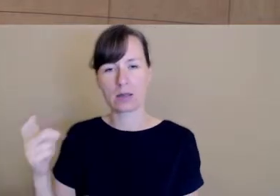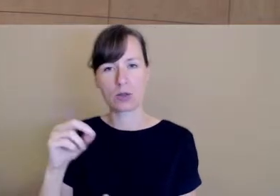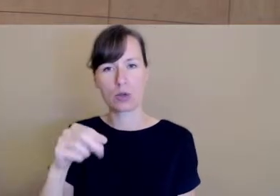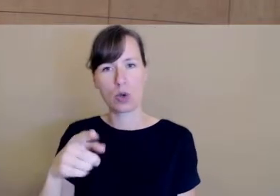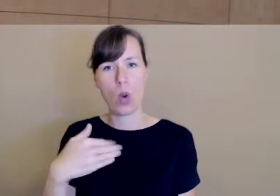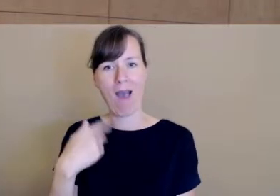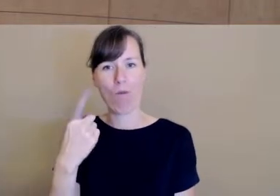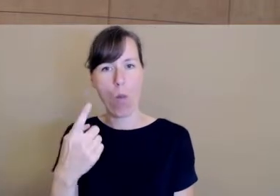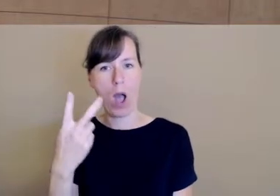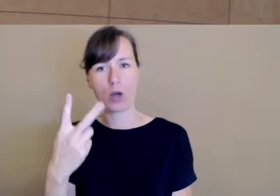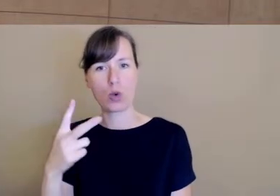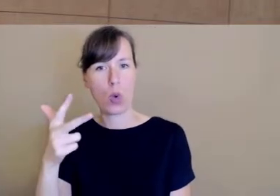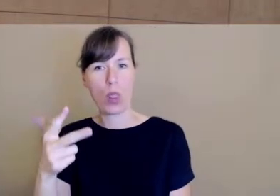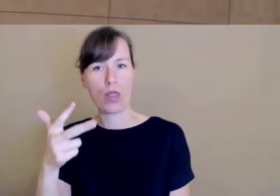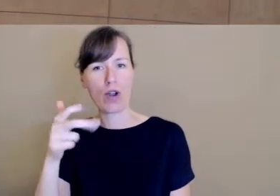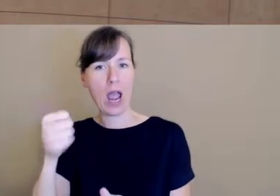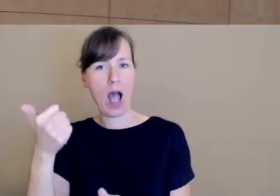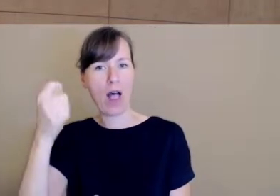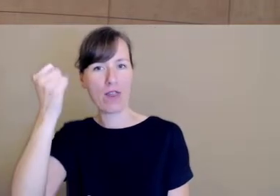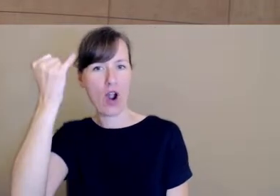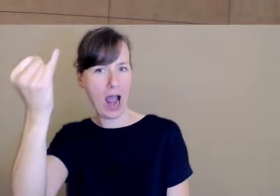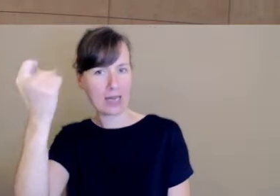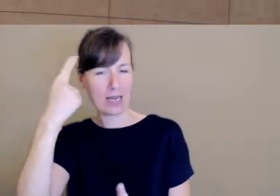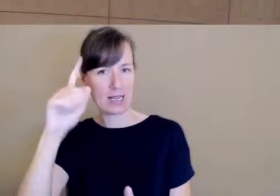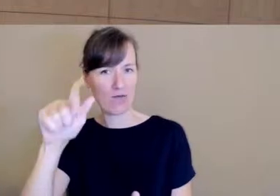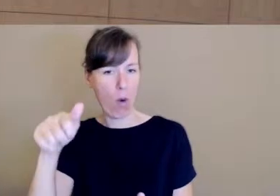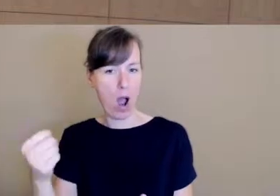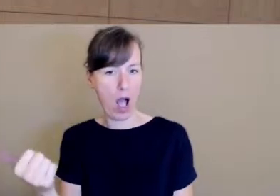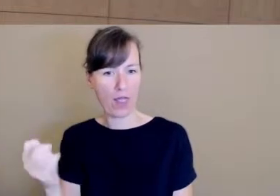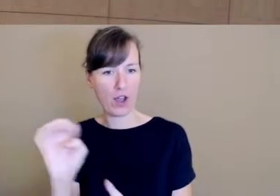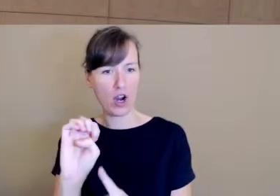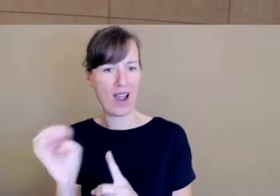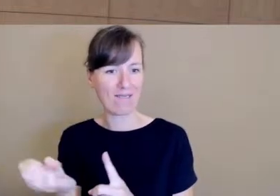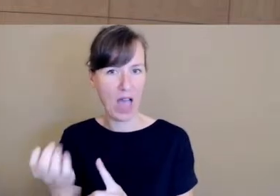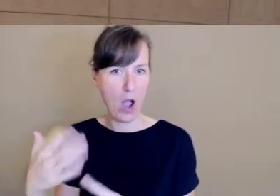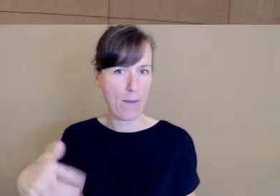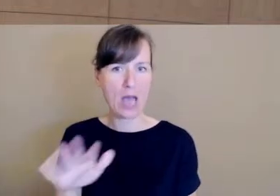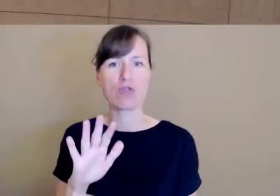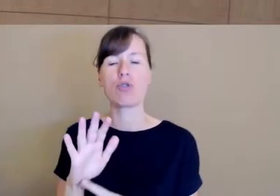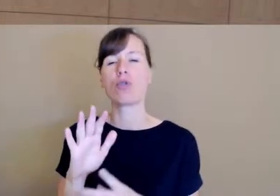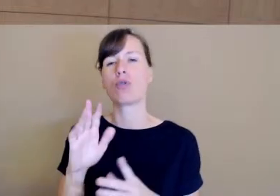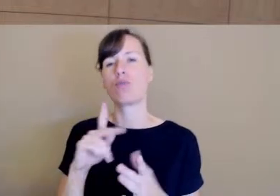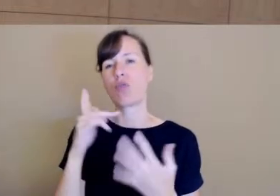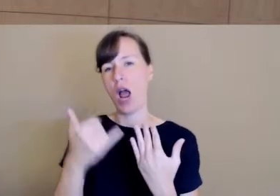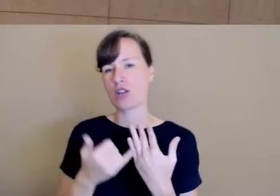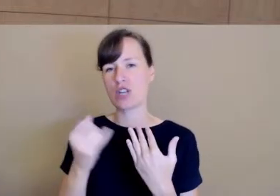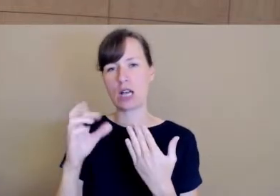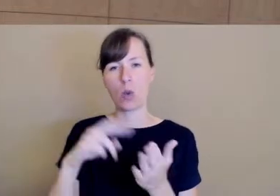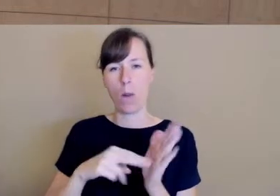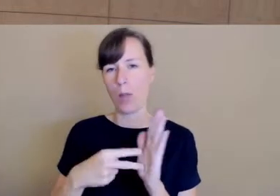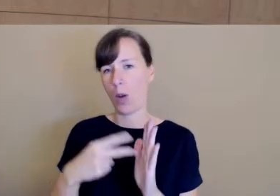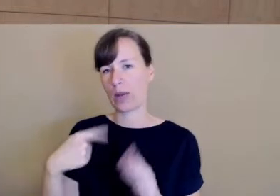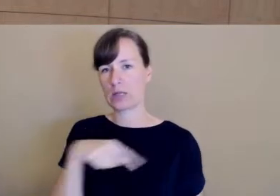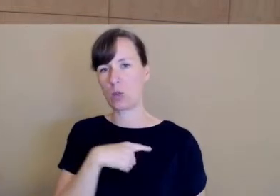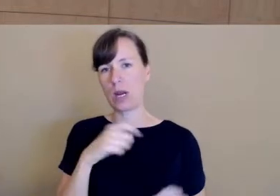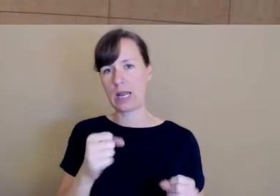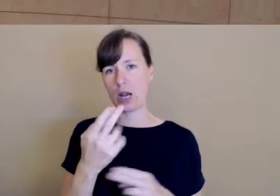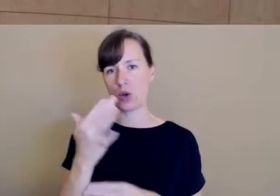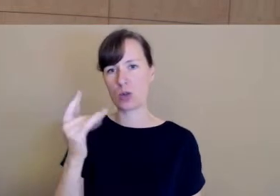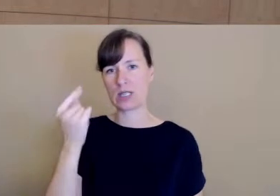2 or 3 other ideas for other environmental project or purpose that we could use it for?